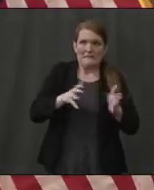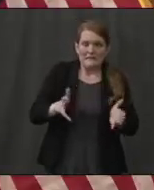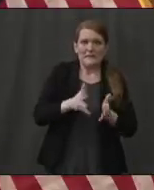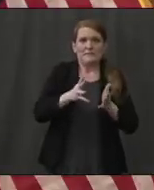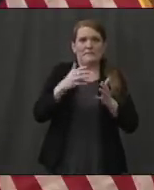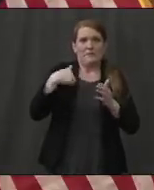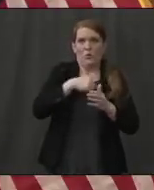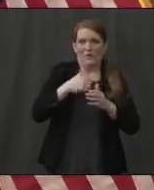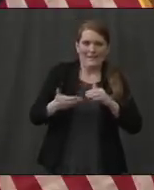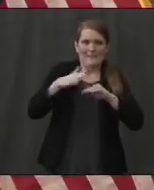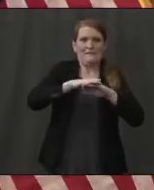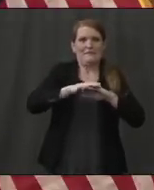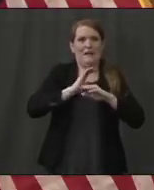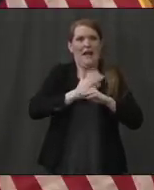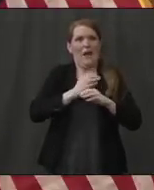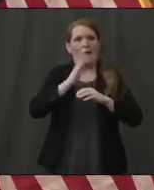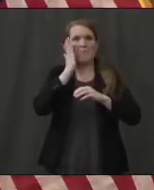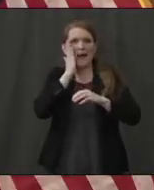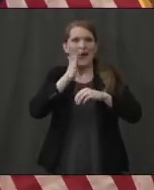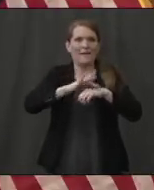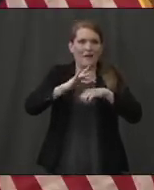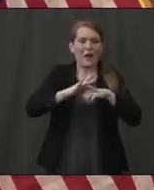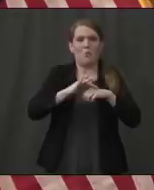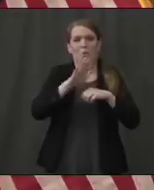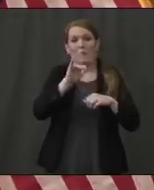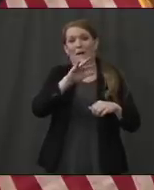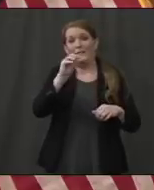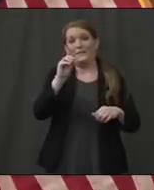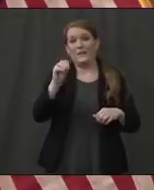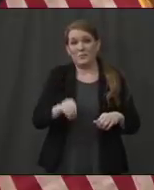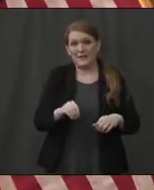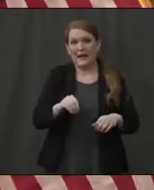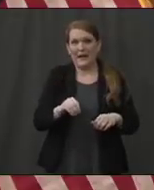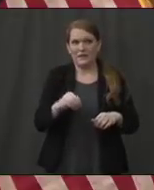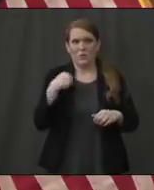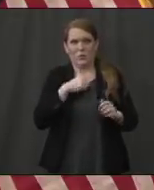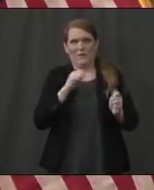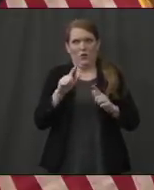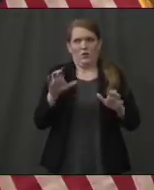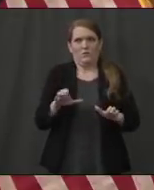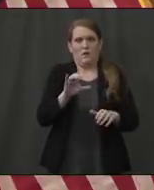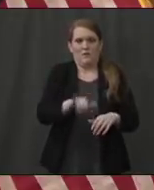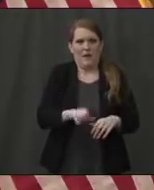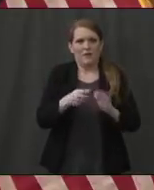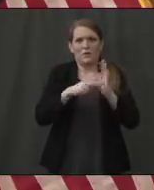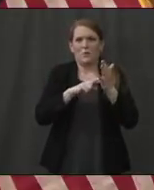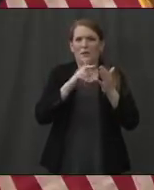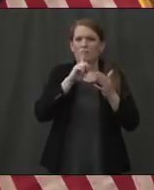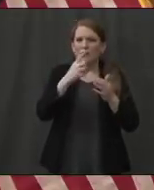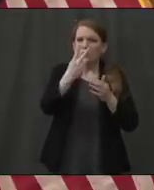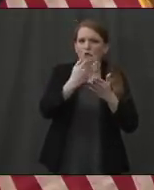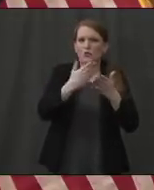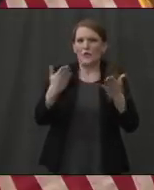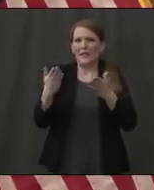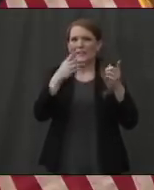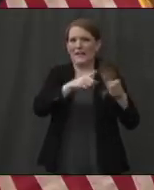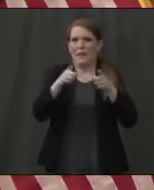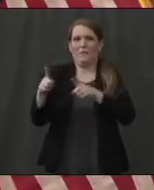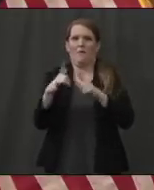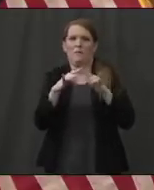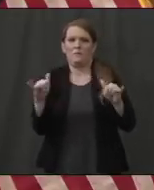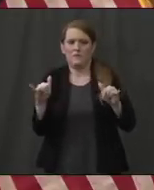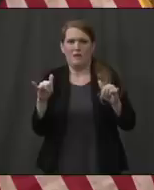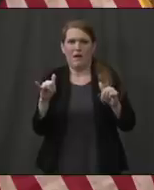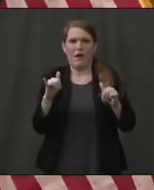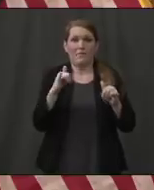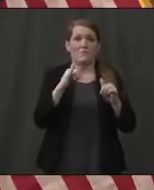all done that. So you have two things at work. One is you have more patients, more sicker patients,